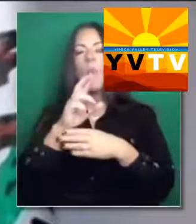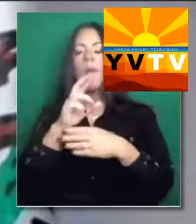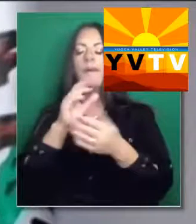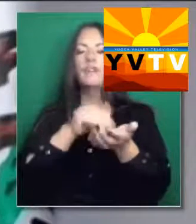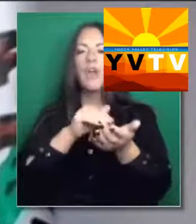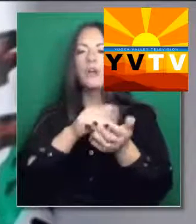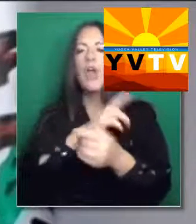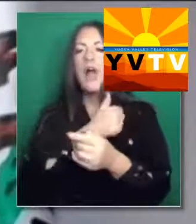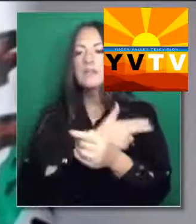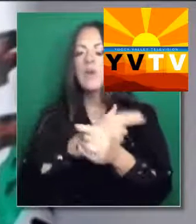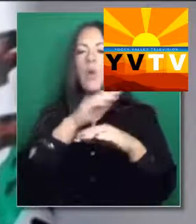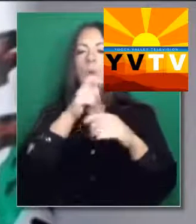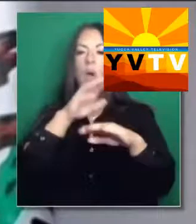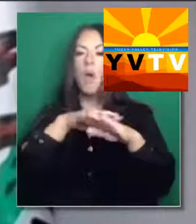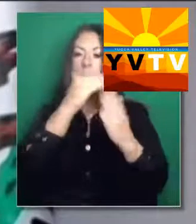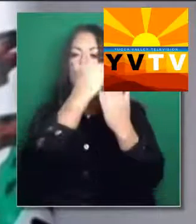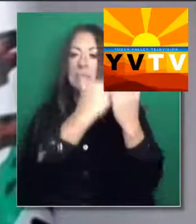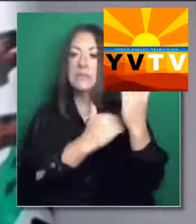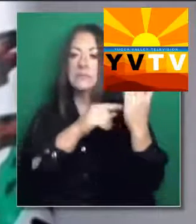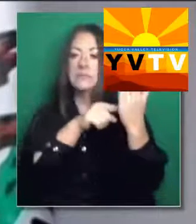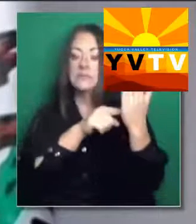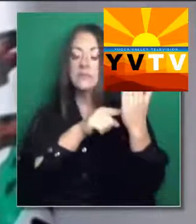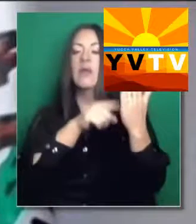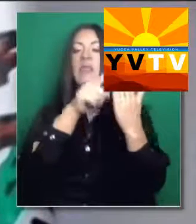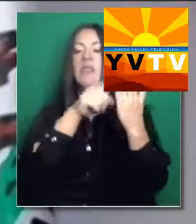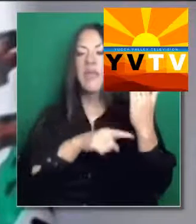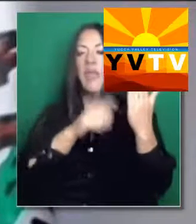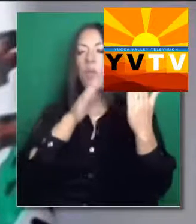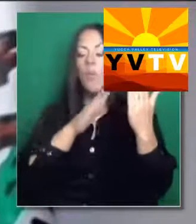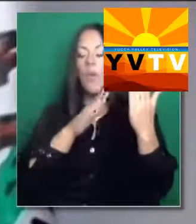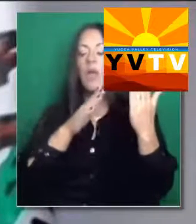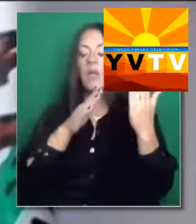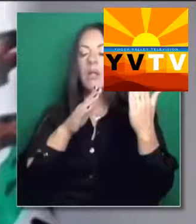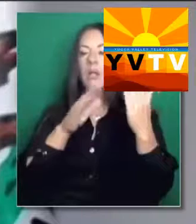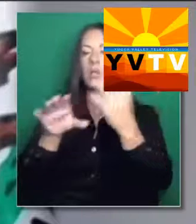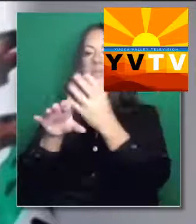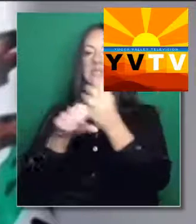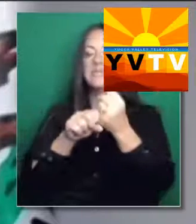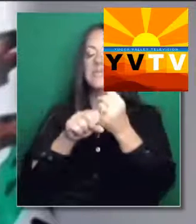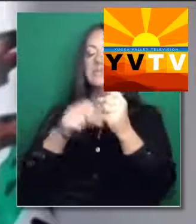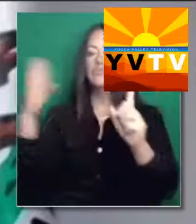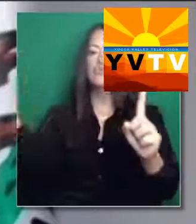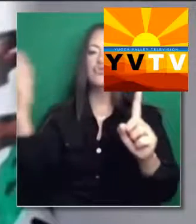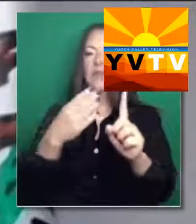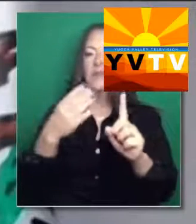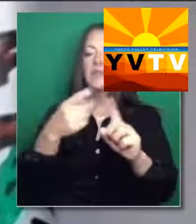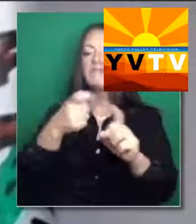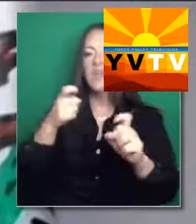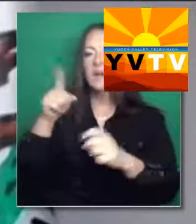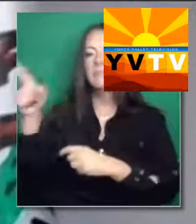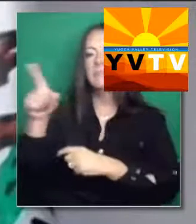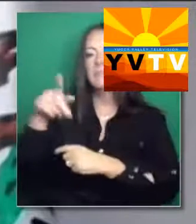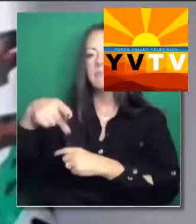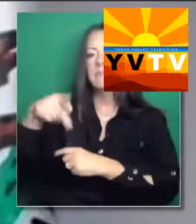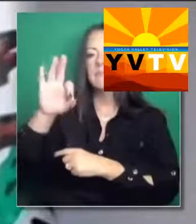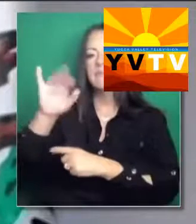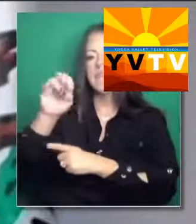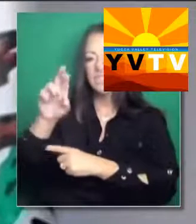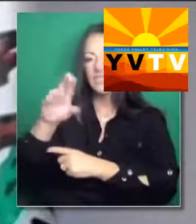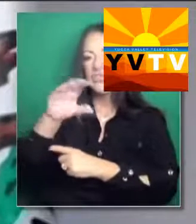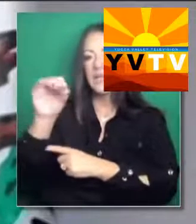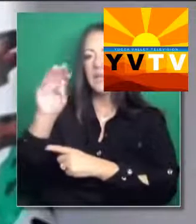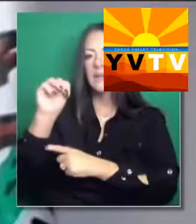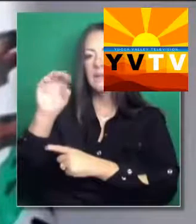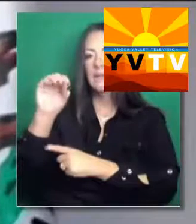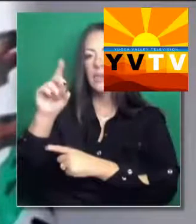infrastructure throughout the state. And this is certainly part of the ongoing strategy is to continue to work with